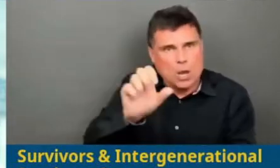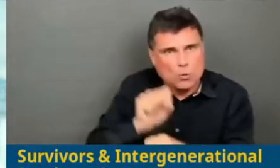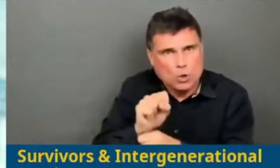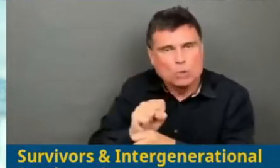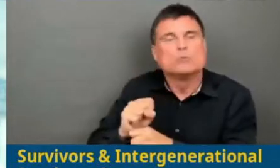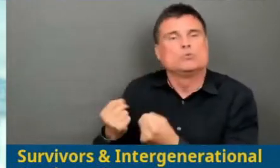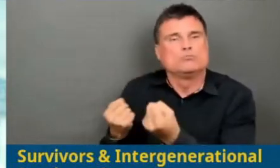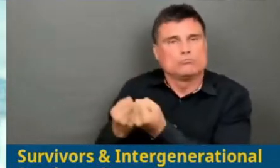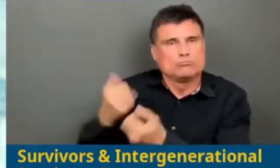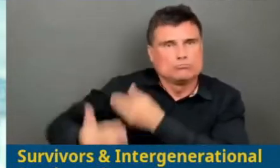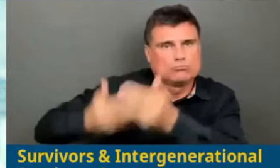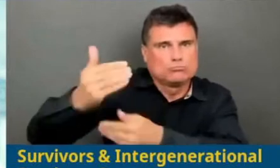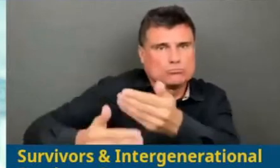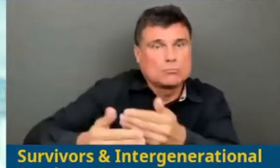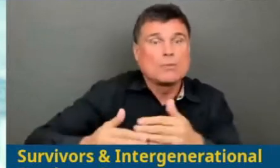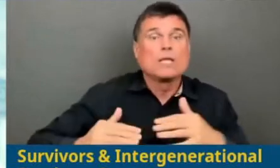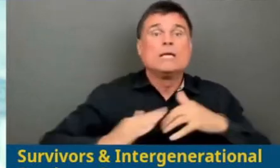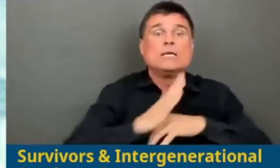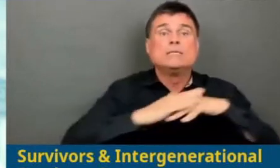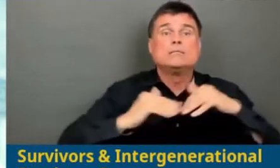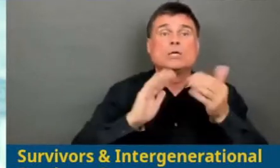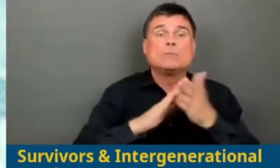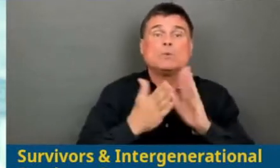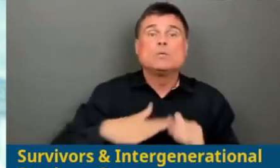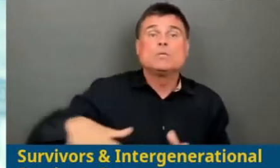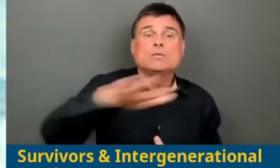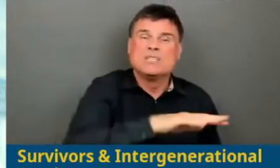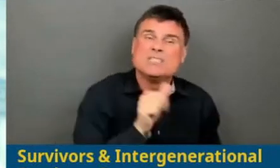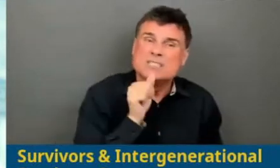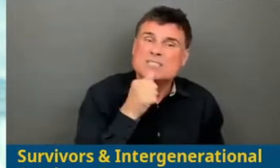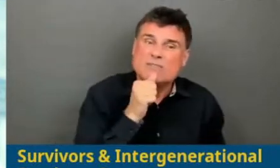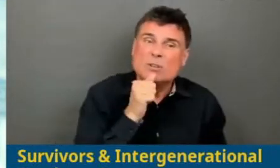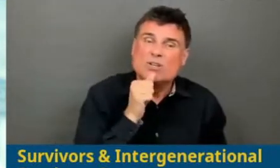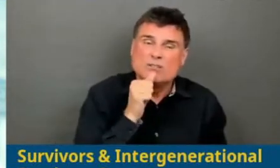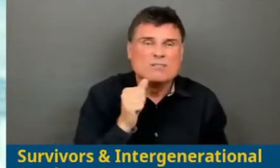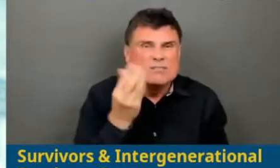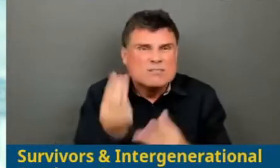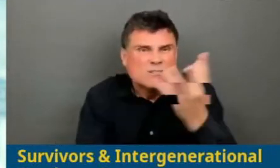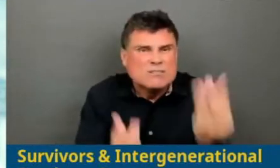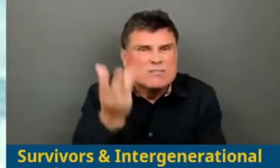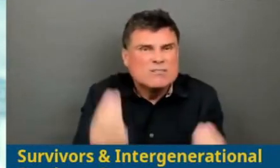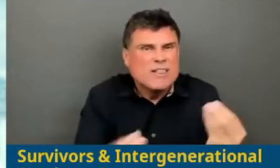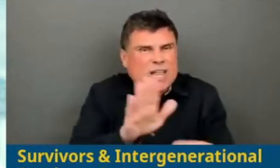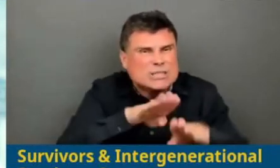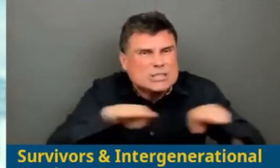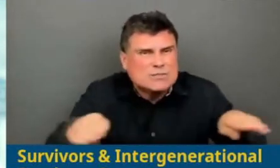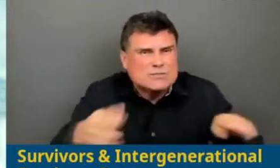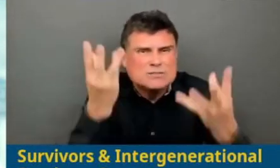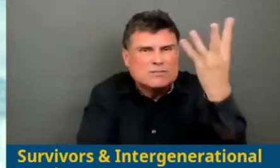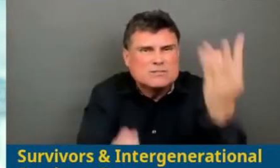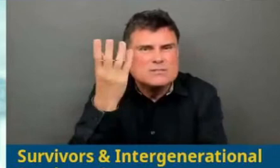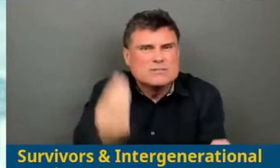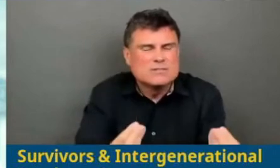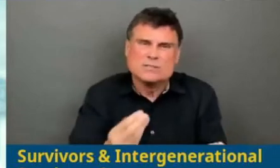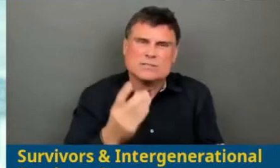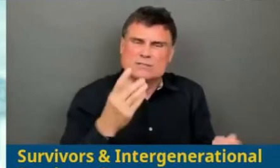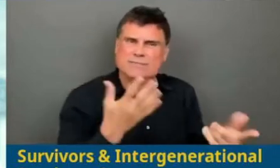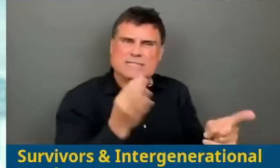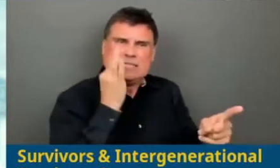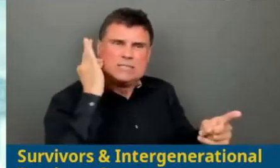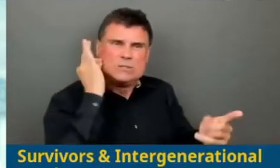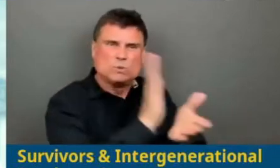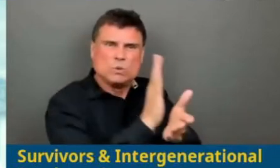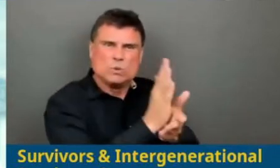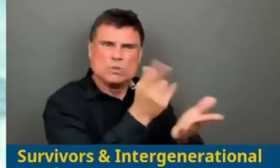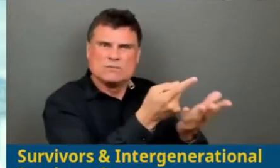the province have suffered the loss of children, of their children, to residential schools. This loss is felt by all